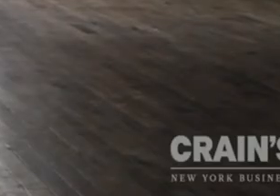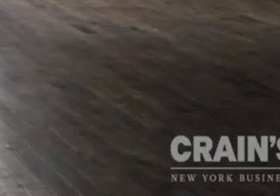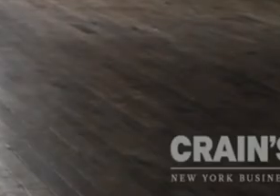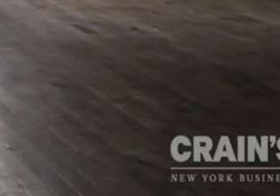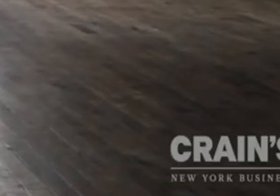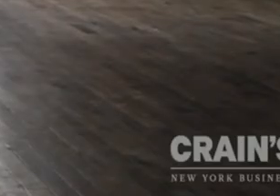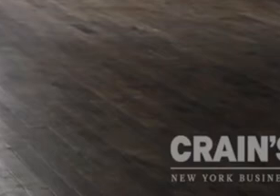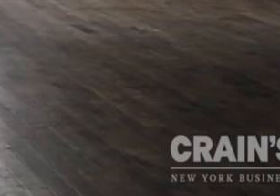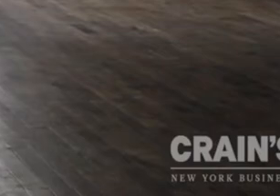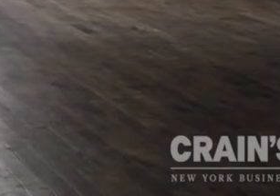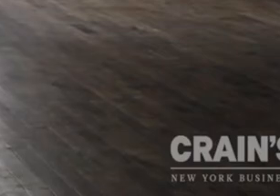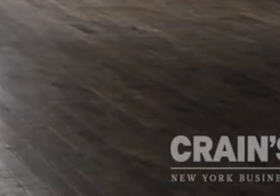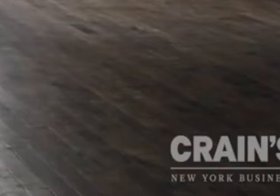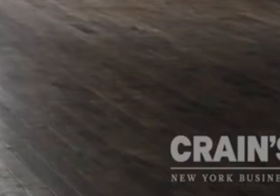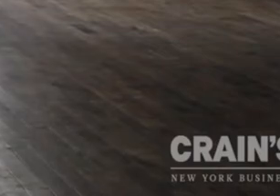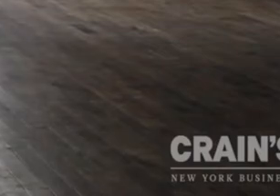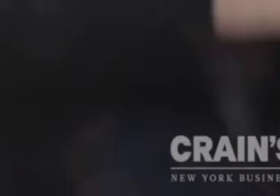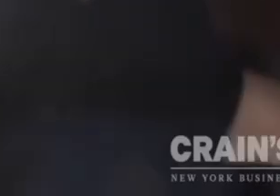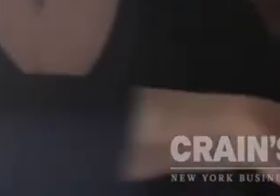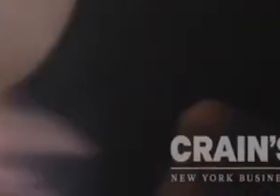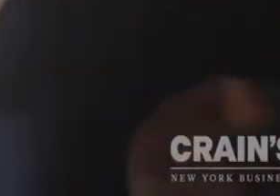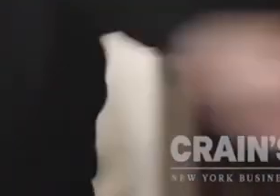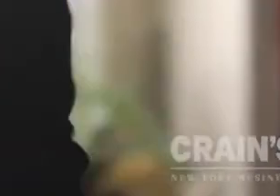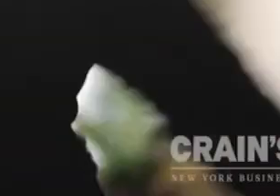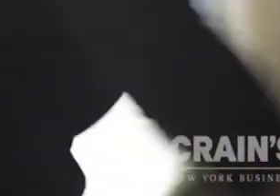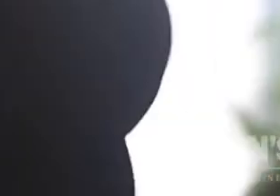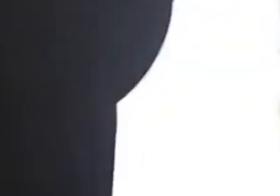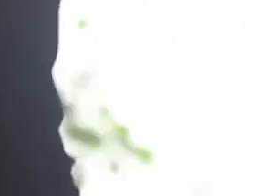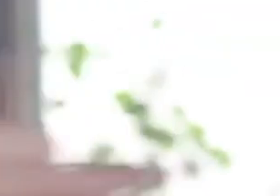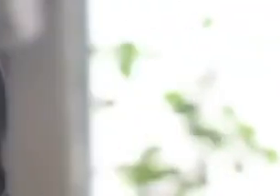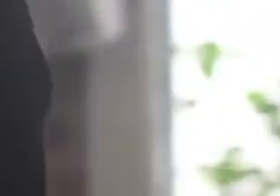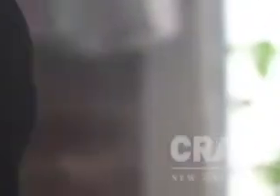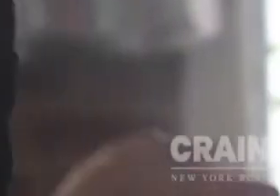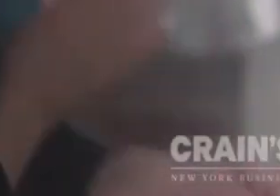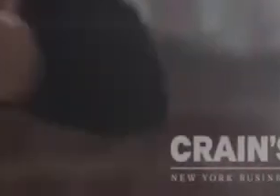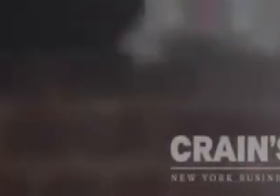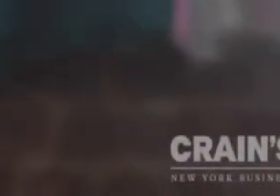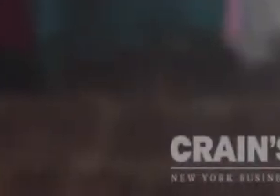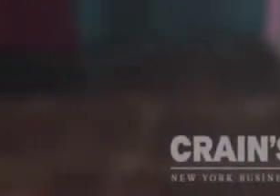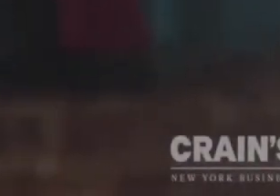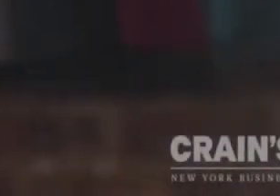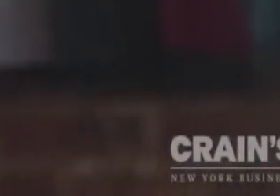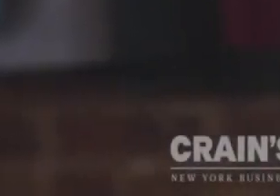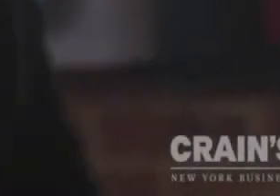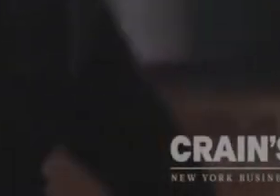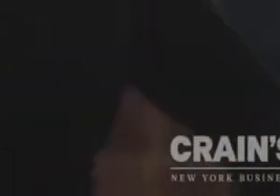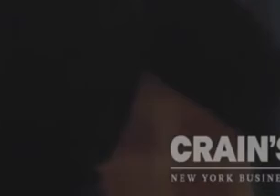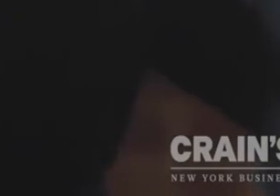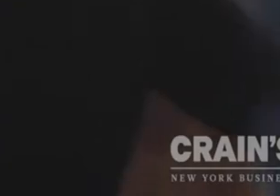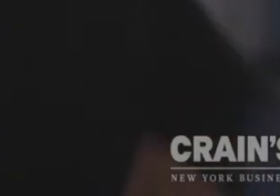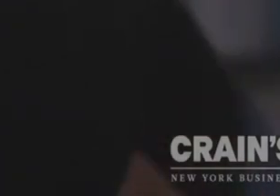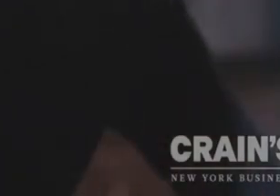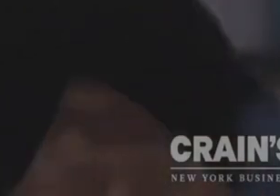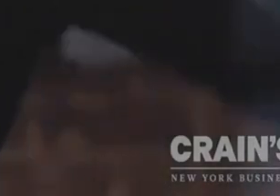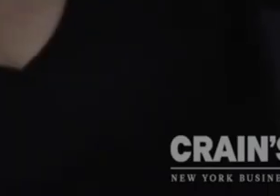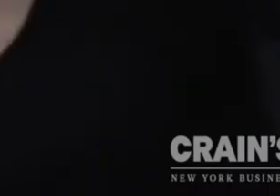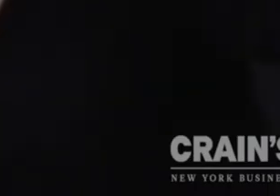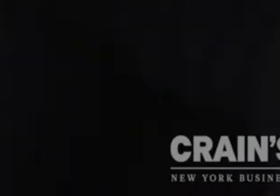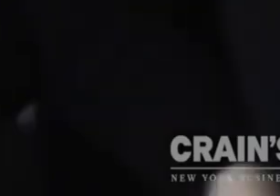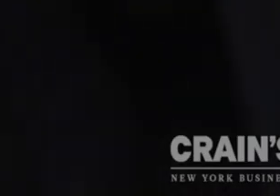We walked into a different society. And they would tell you, you're not ready. Come back in 3 months.